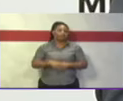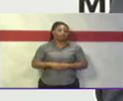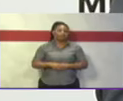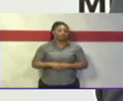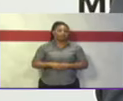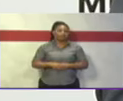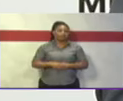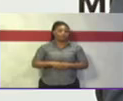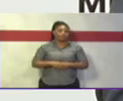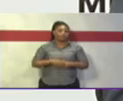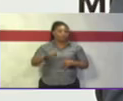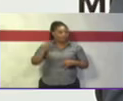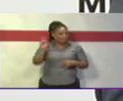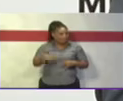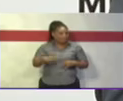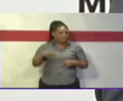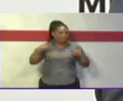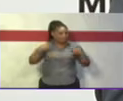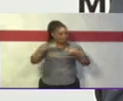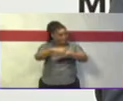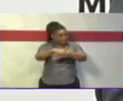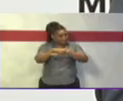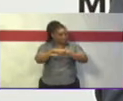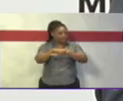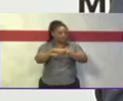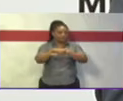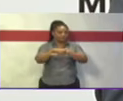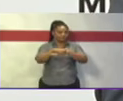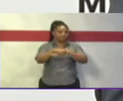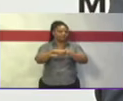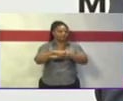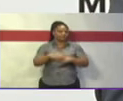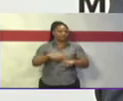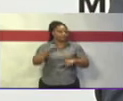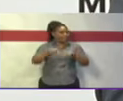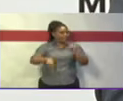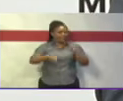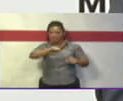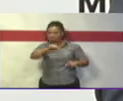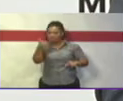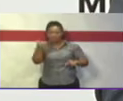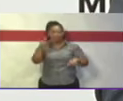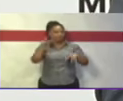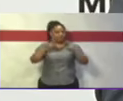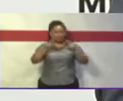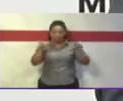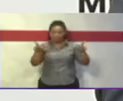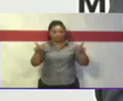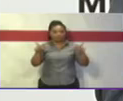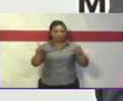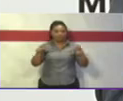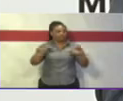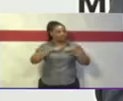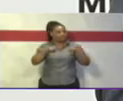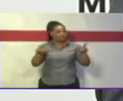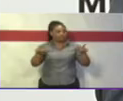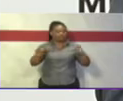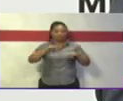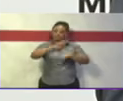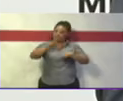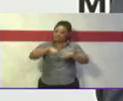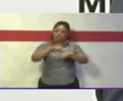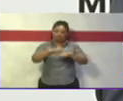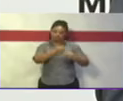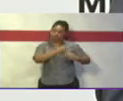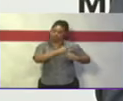also has to be in English as part of the process of the TT Pass. But I think national security can speak more broadly